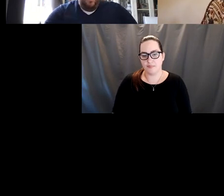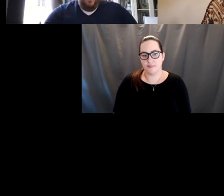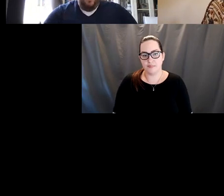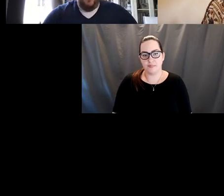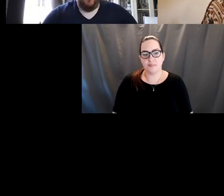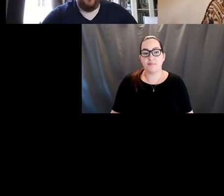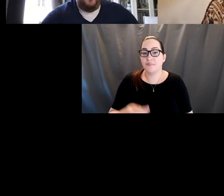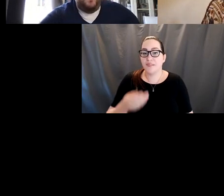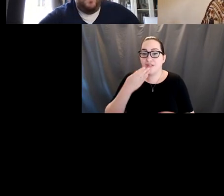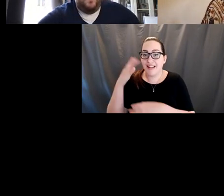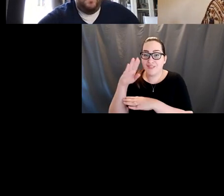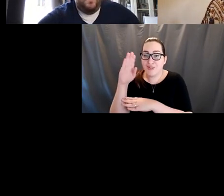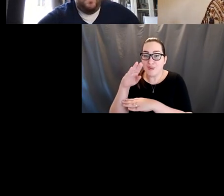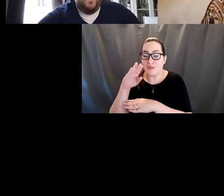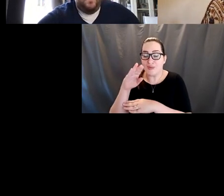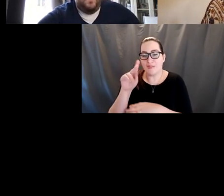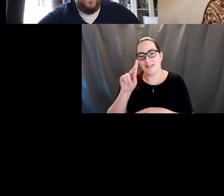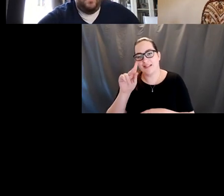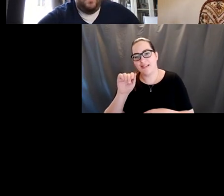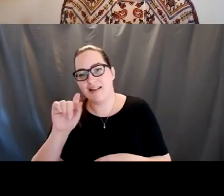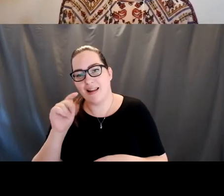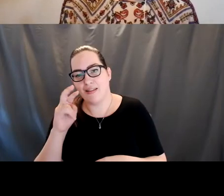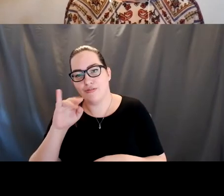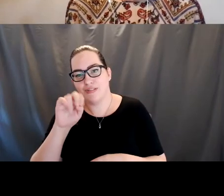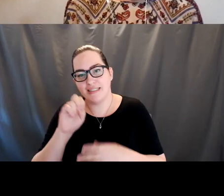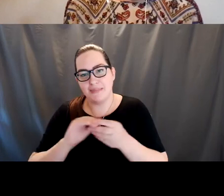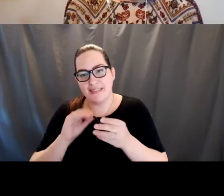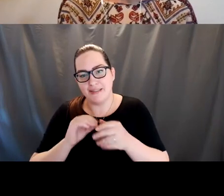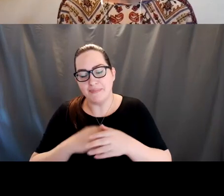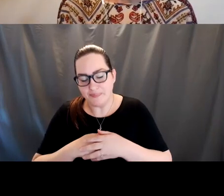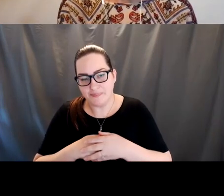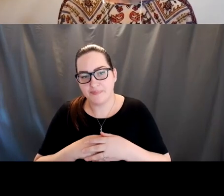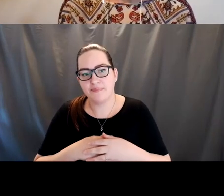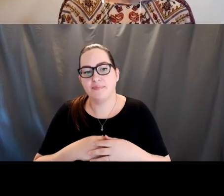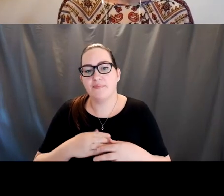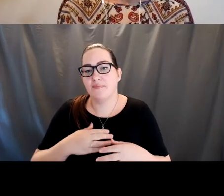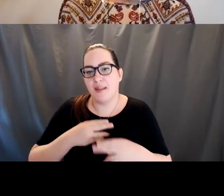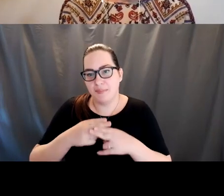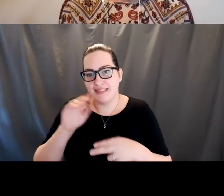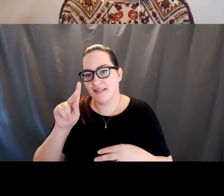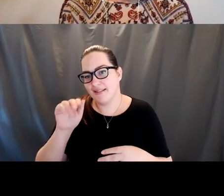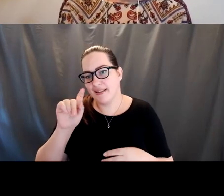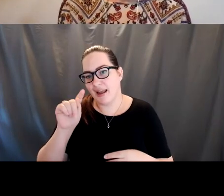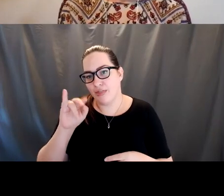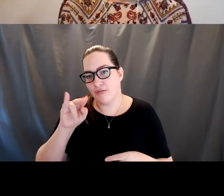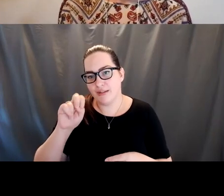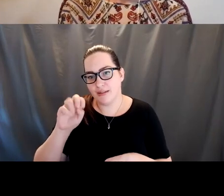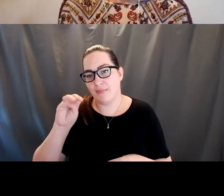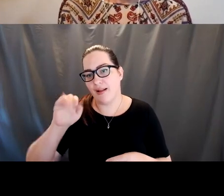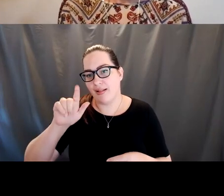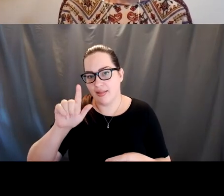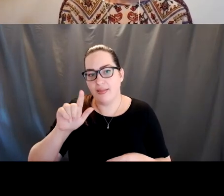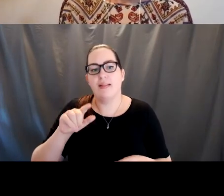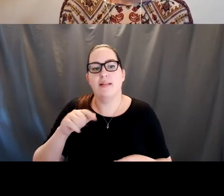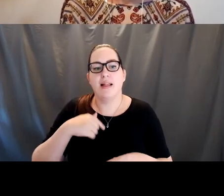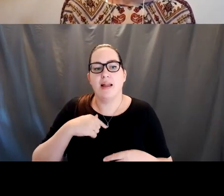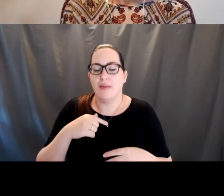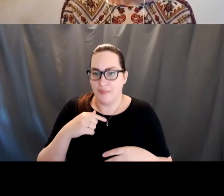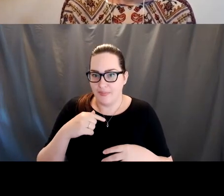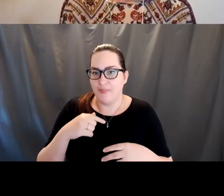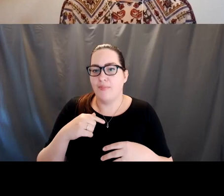Good afternoon, everyone. My name's Catherine Michael, and I am Associate Professor of Political Science at